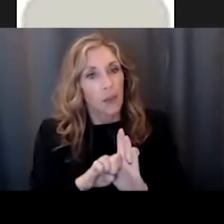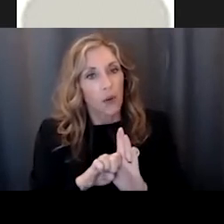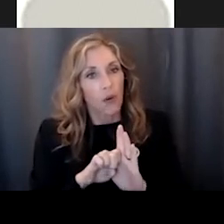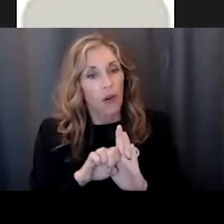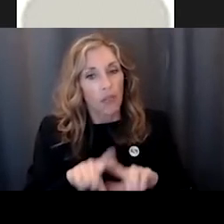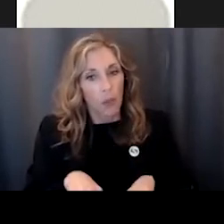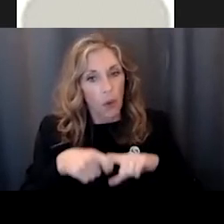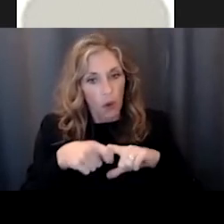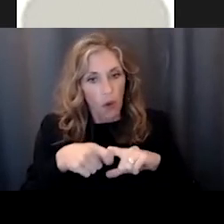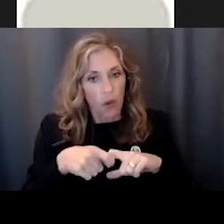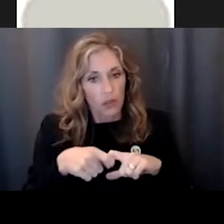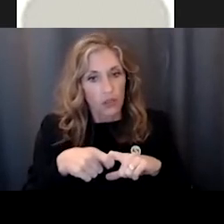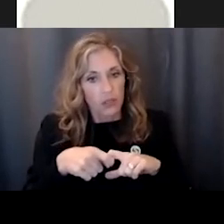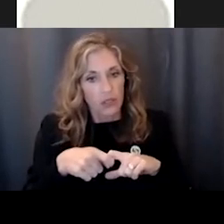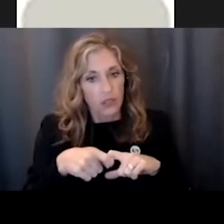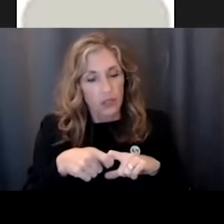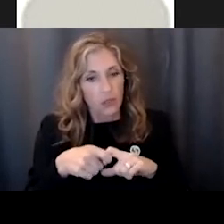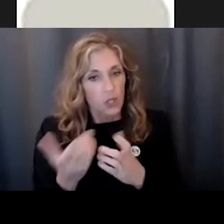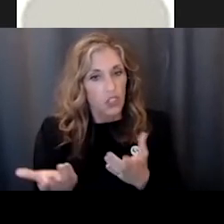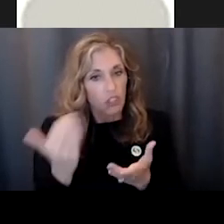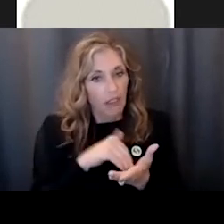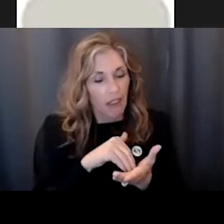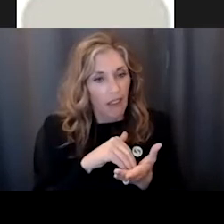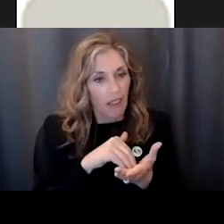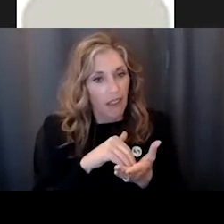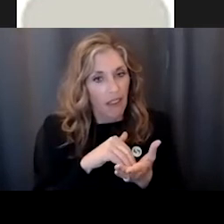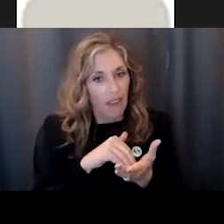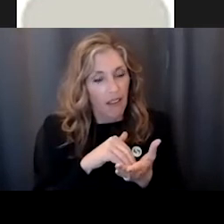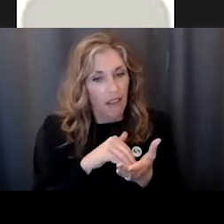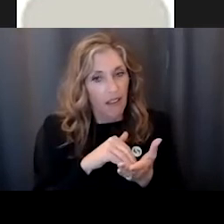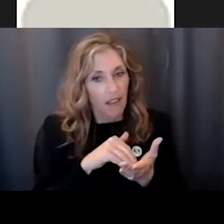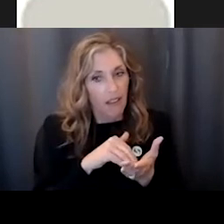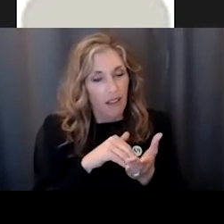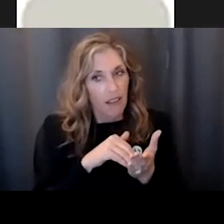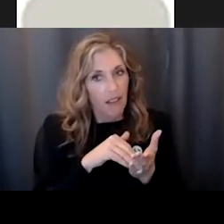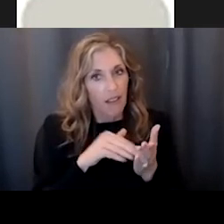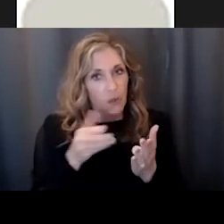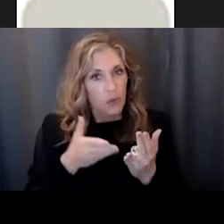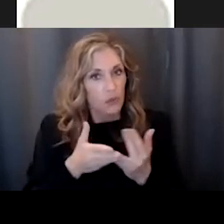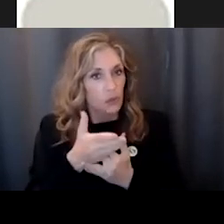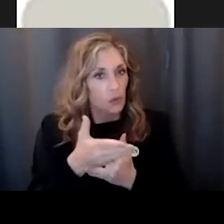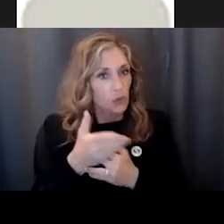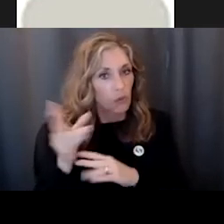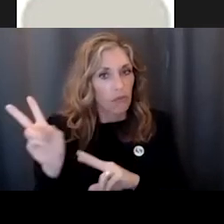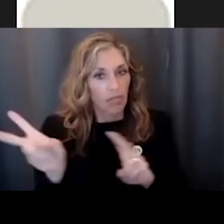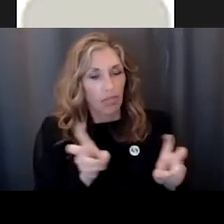to pause, which again, you know, ran across all of the presentations. And